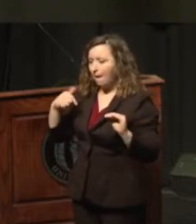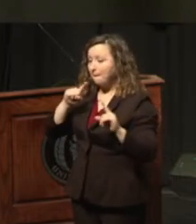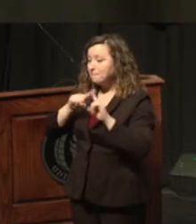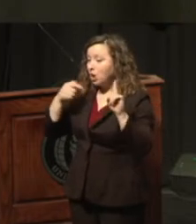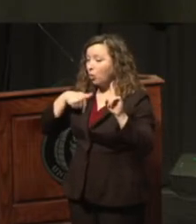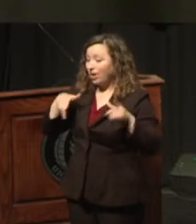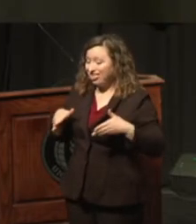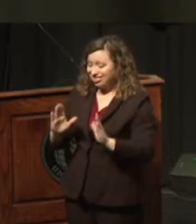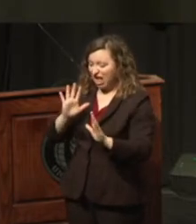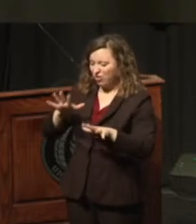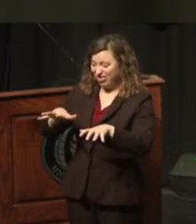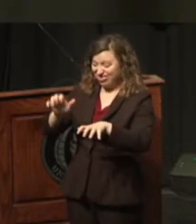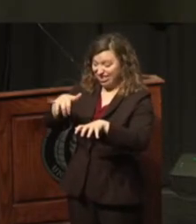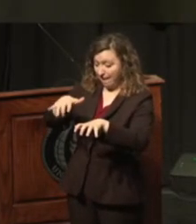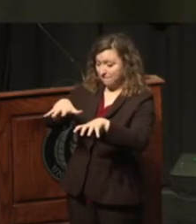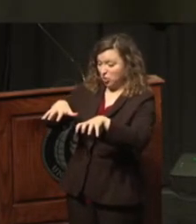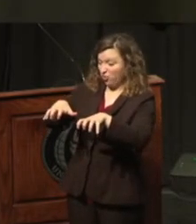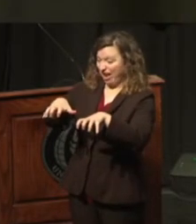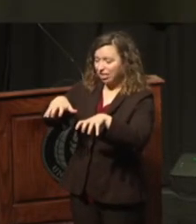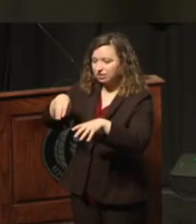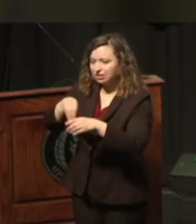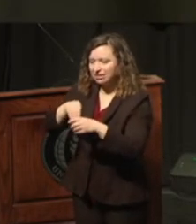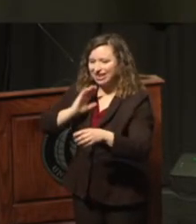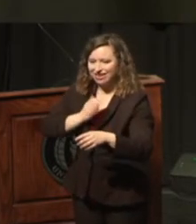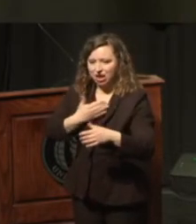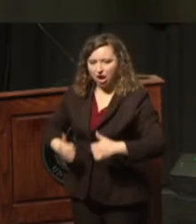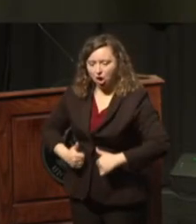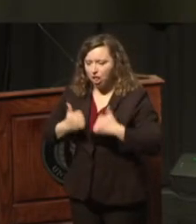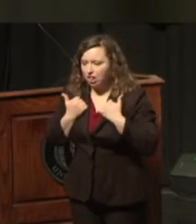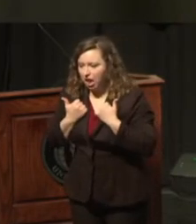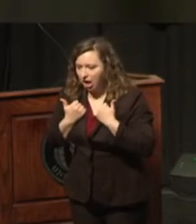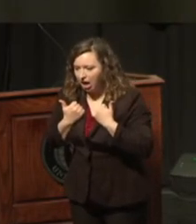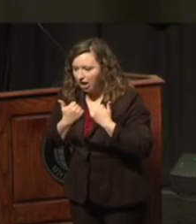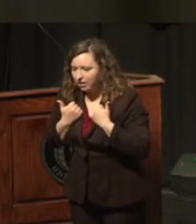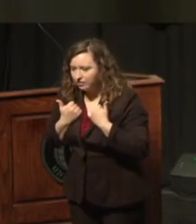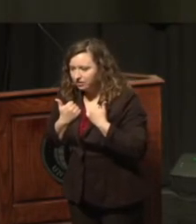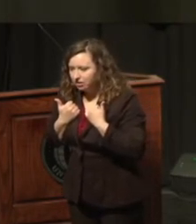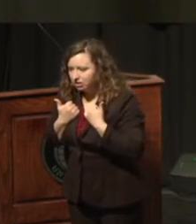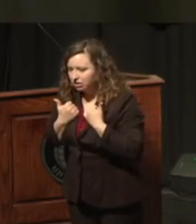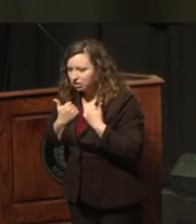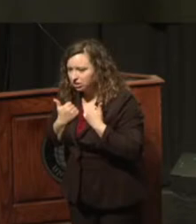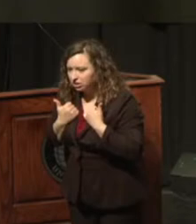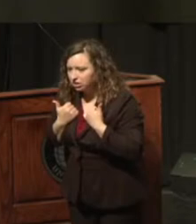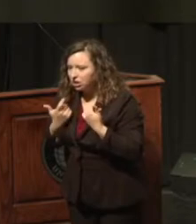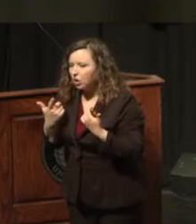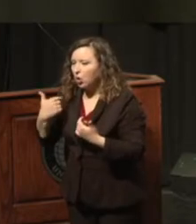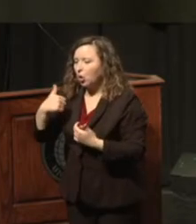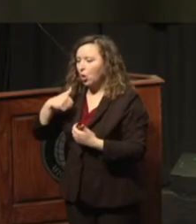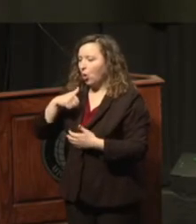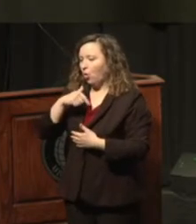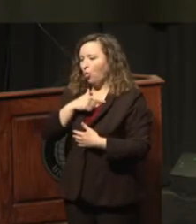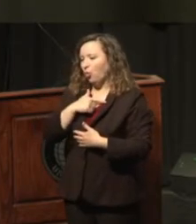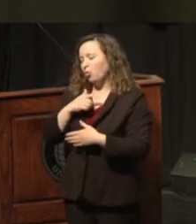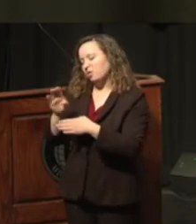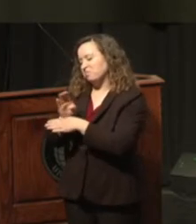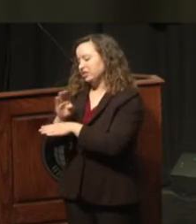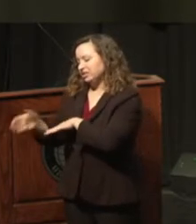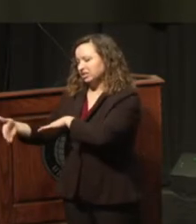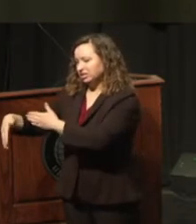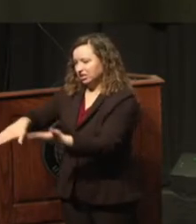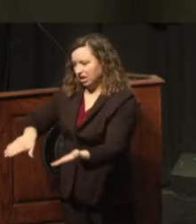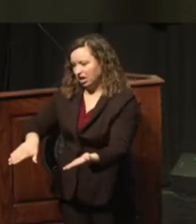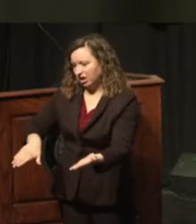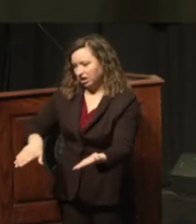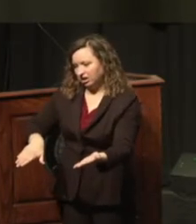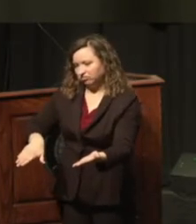paralysis to start paralyzing our lives, we get busy dying. That's just a